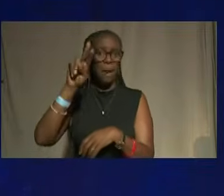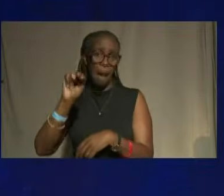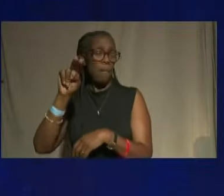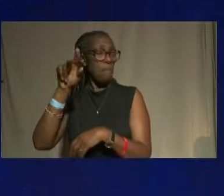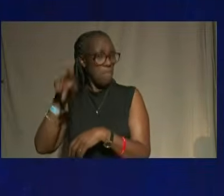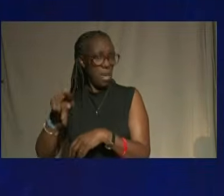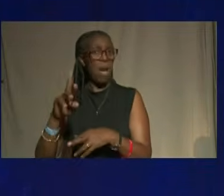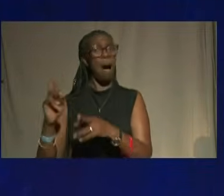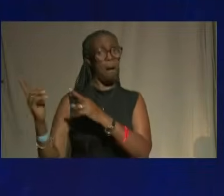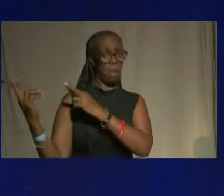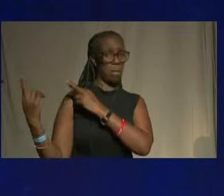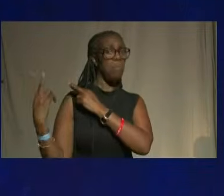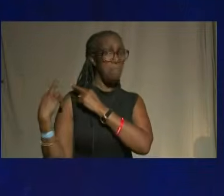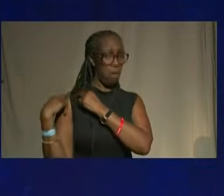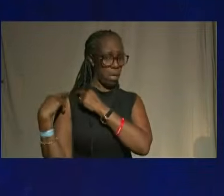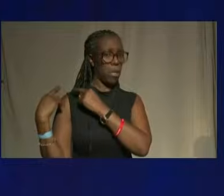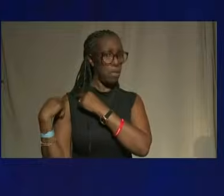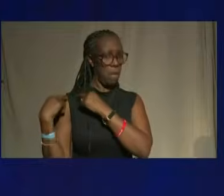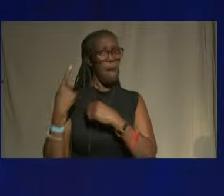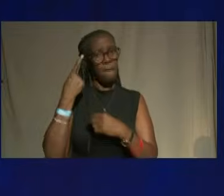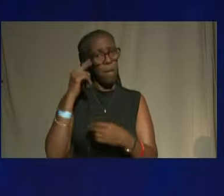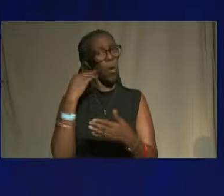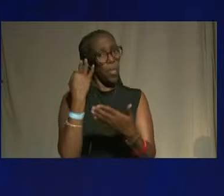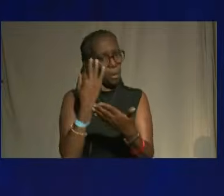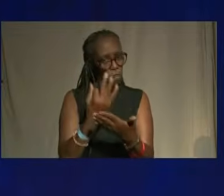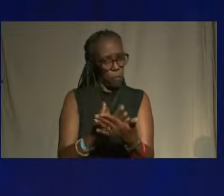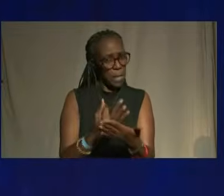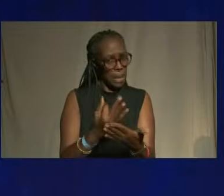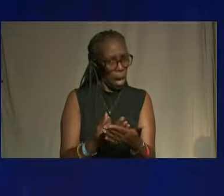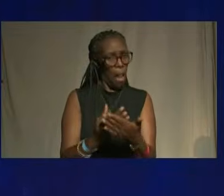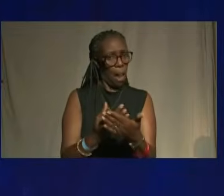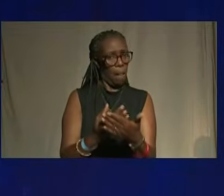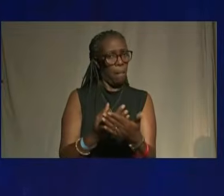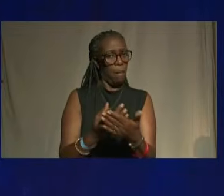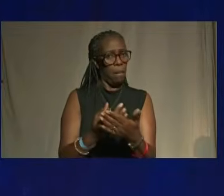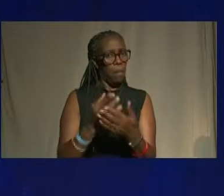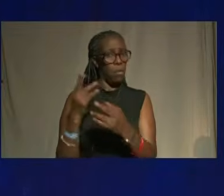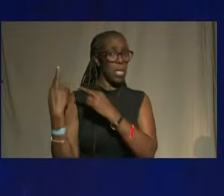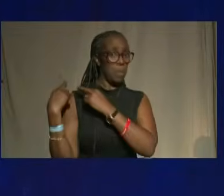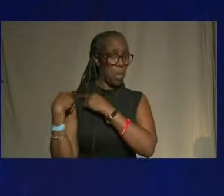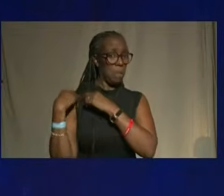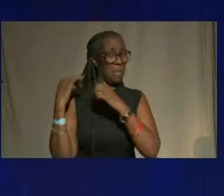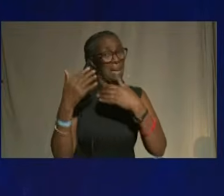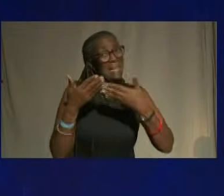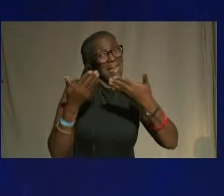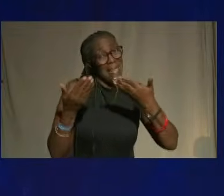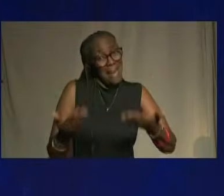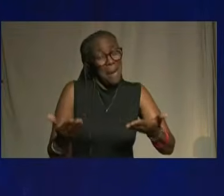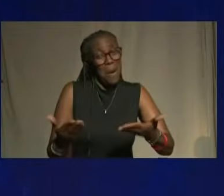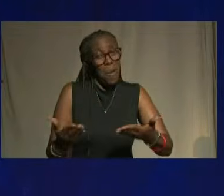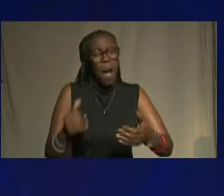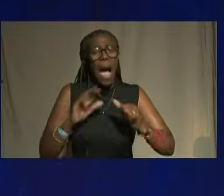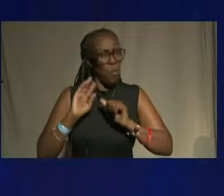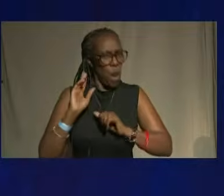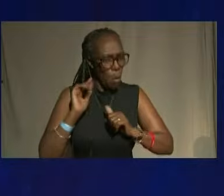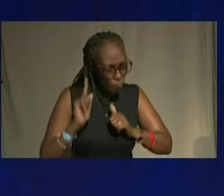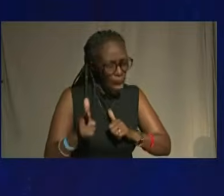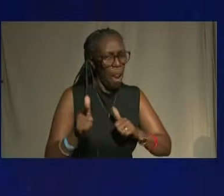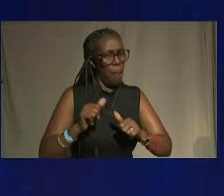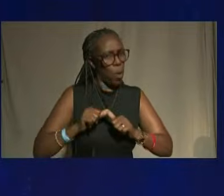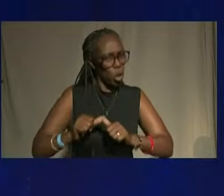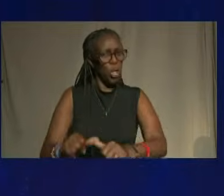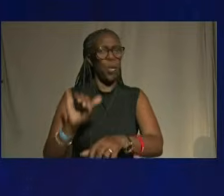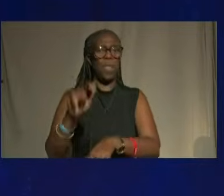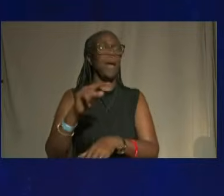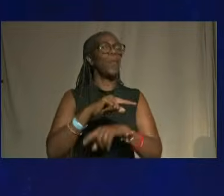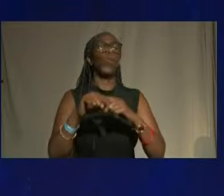persons responsible for the fiscal responsibility that exists today, and we will continue that when we get